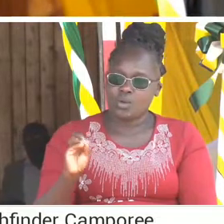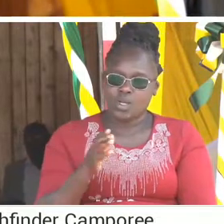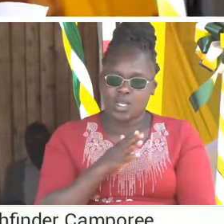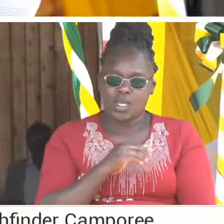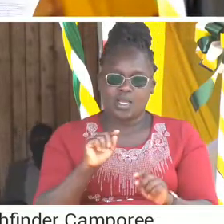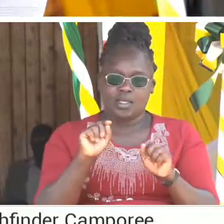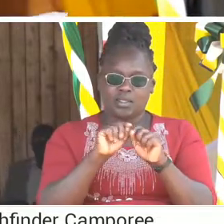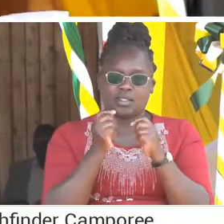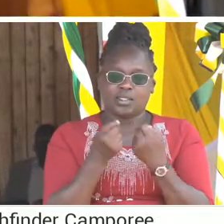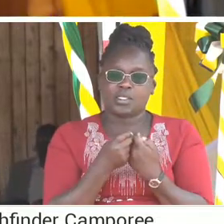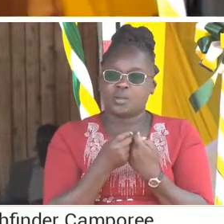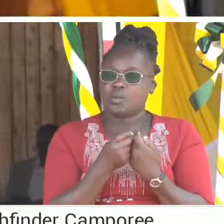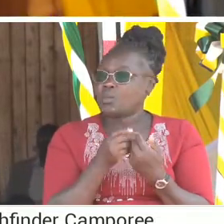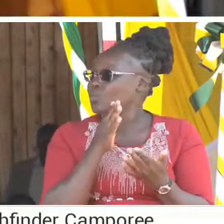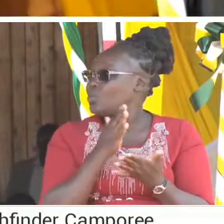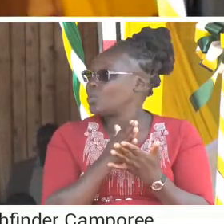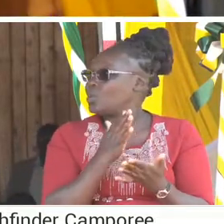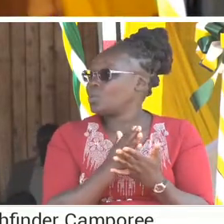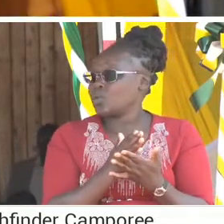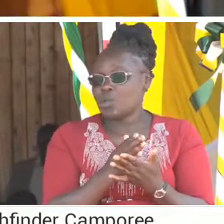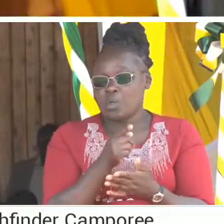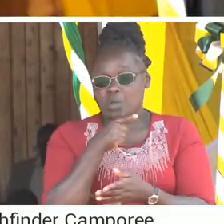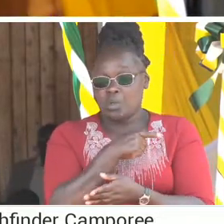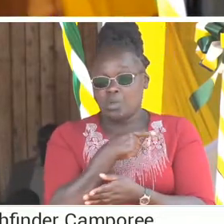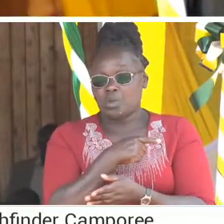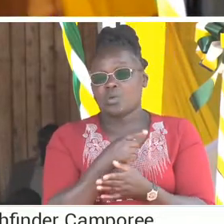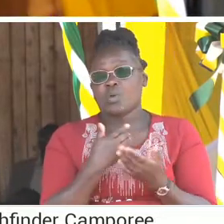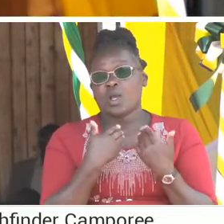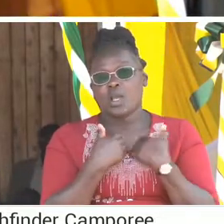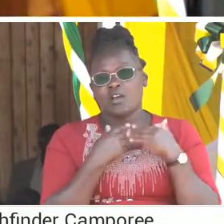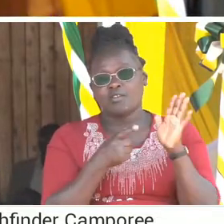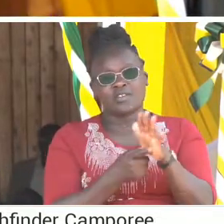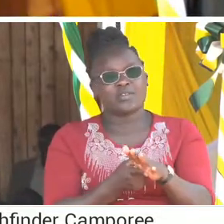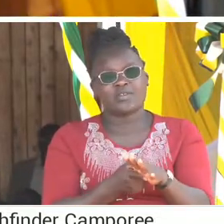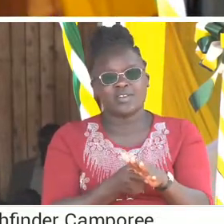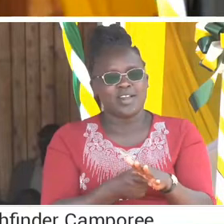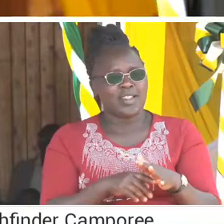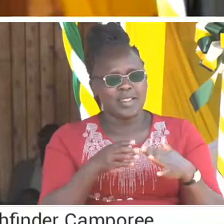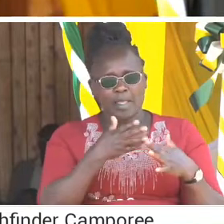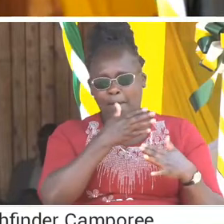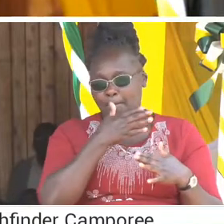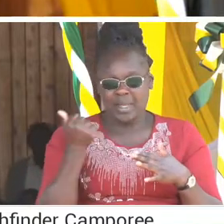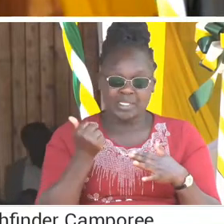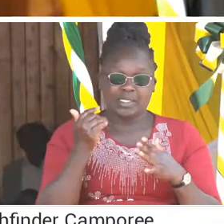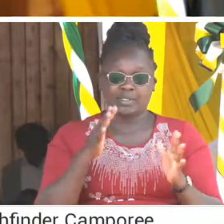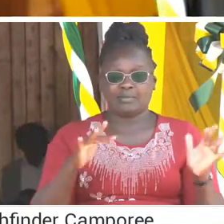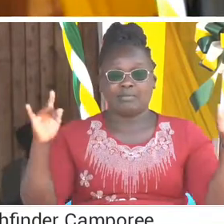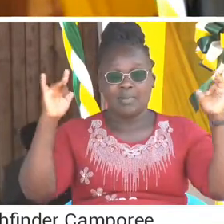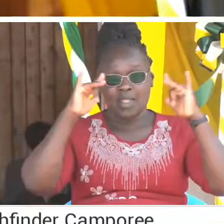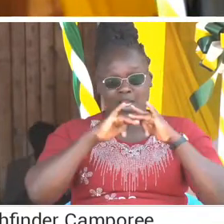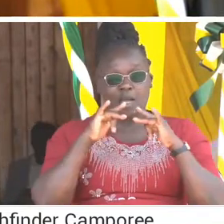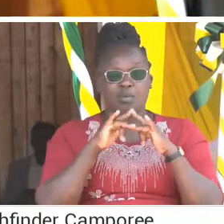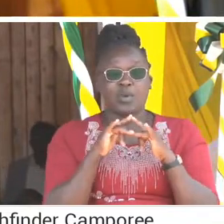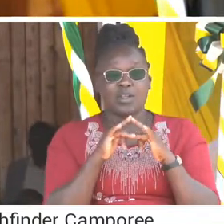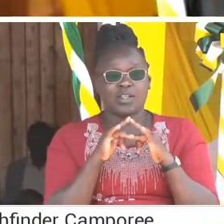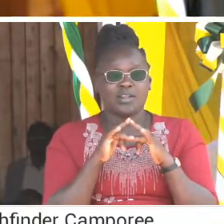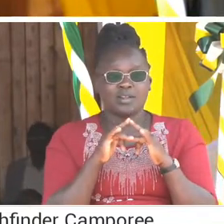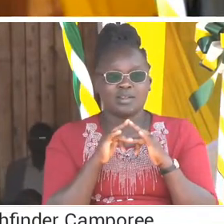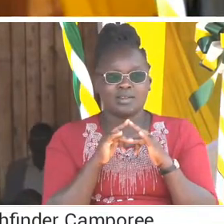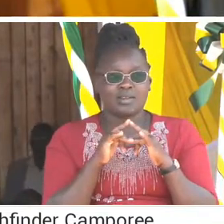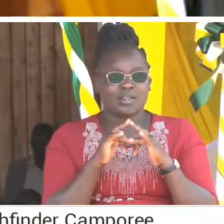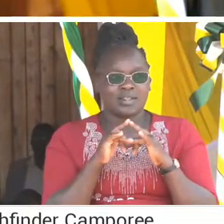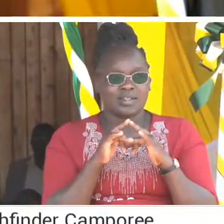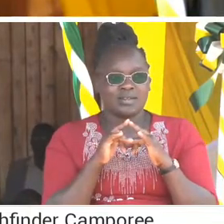have orchestrated a spectacular Campori, and we are in a way